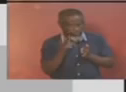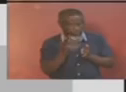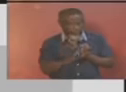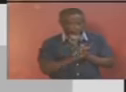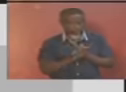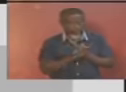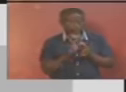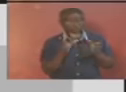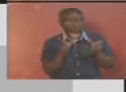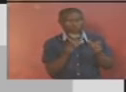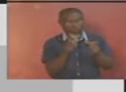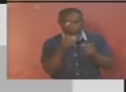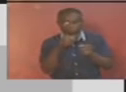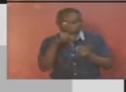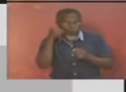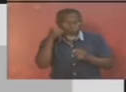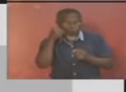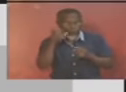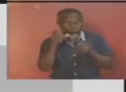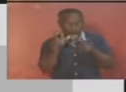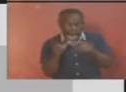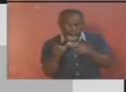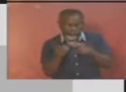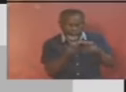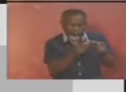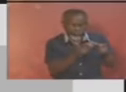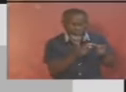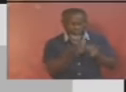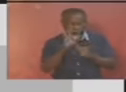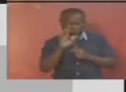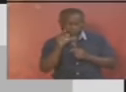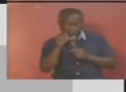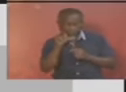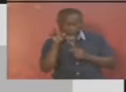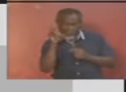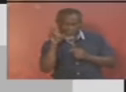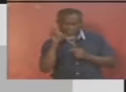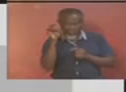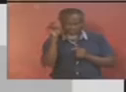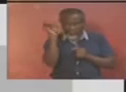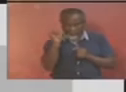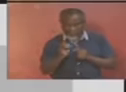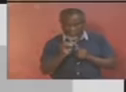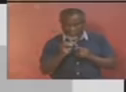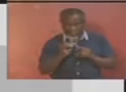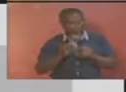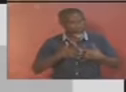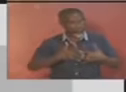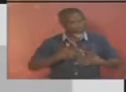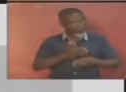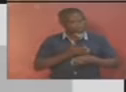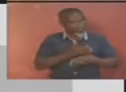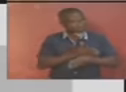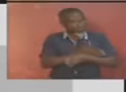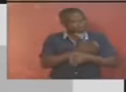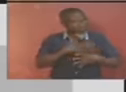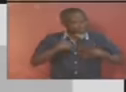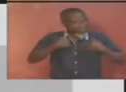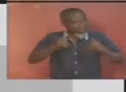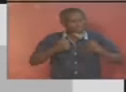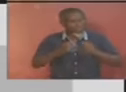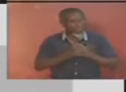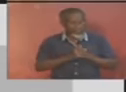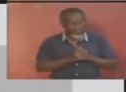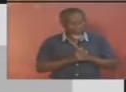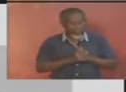isolation, clinical disposition, we have had 5.7% of those recovering, Transferred to facilities, 10.2%,